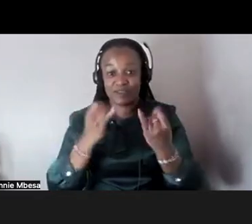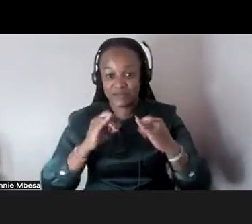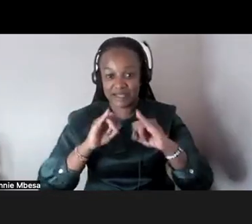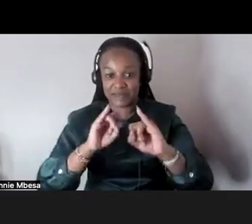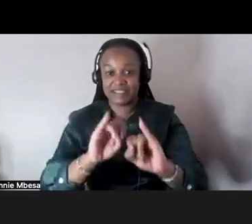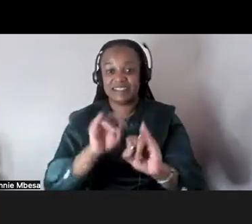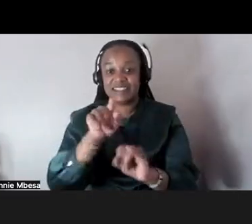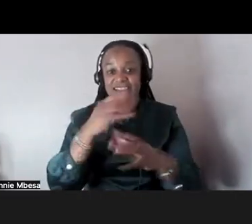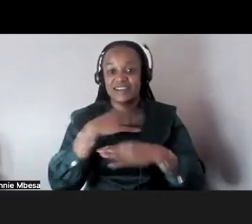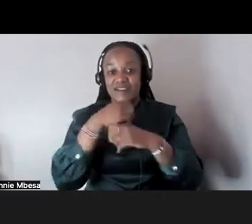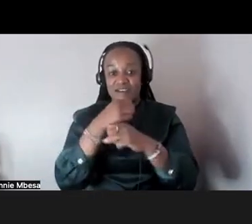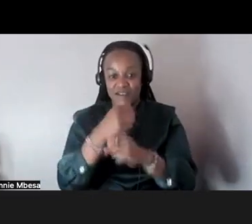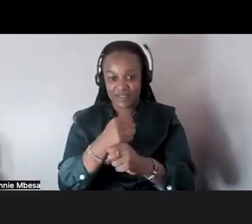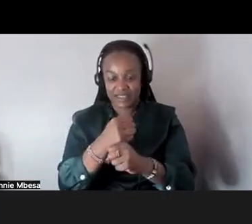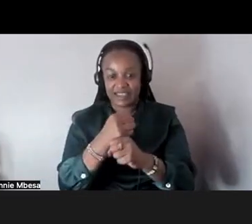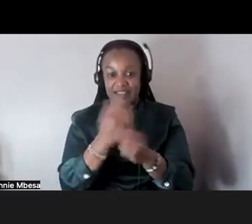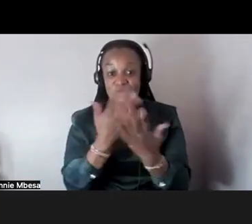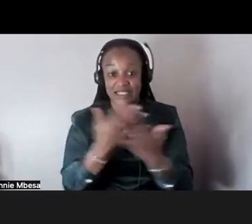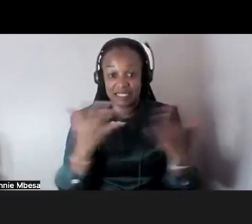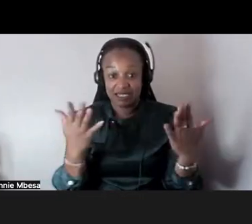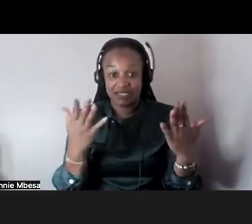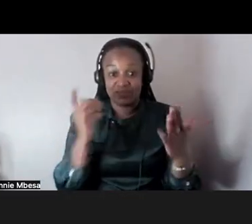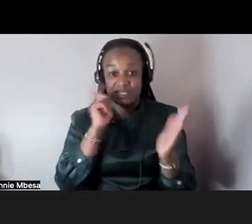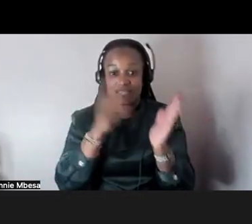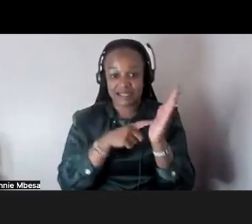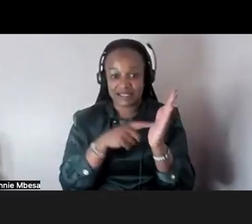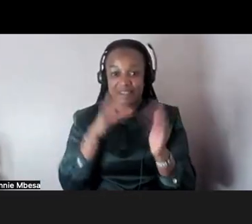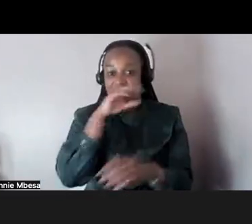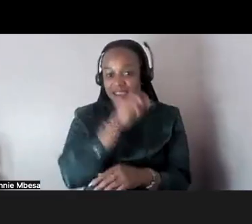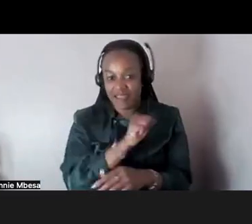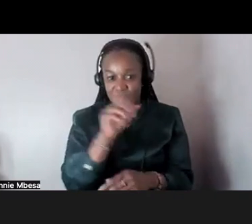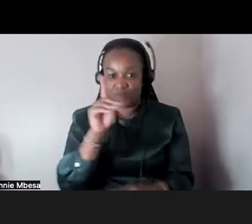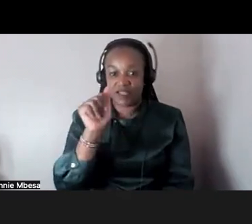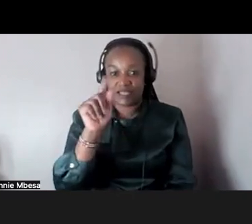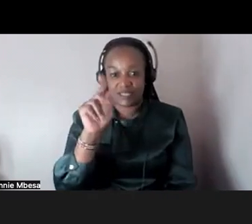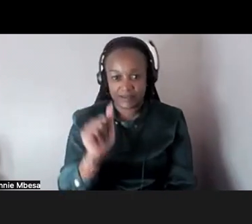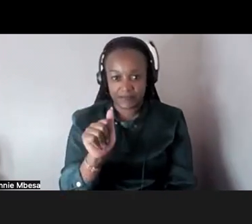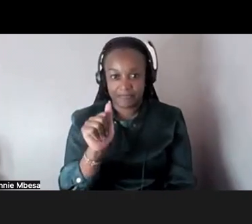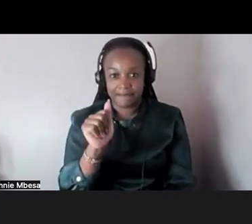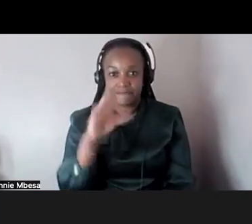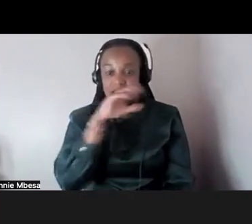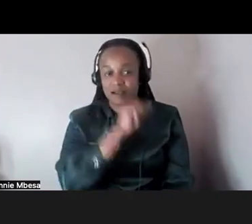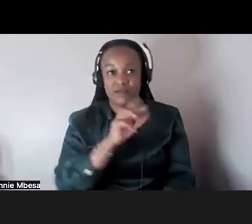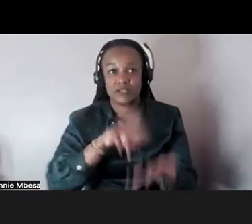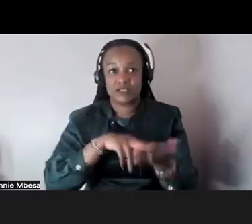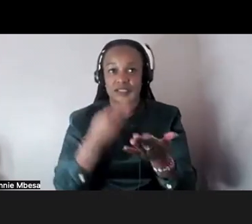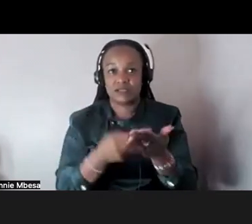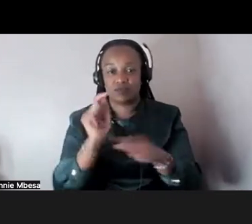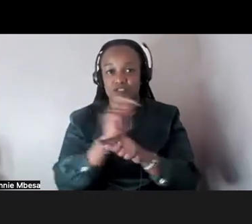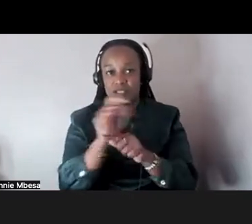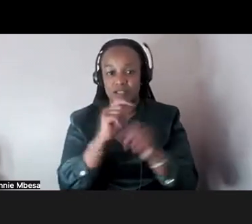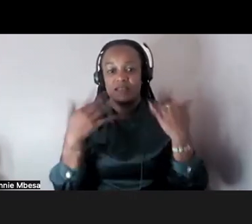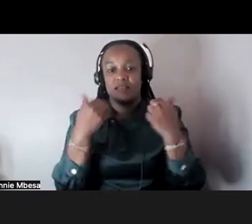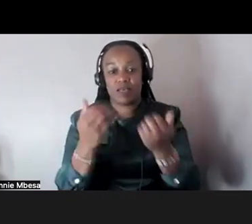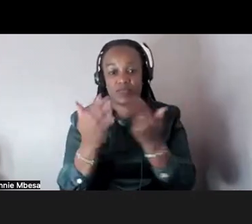facility, we realized that there was lack of data, there was lack of resources to train healthcare workers, and there was